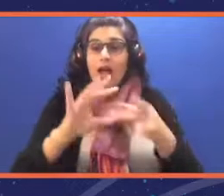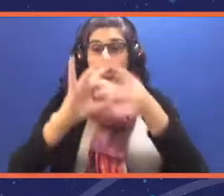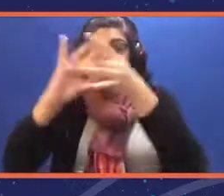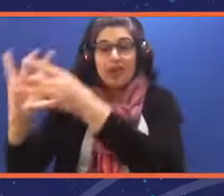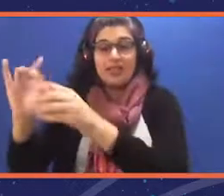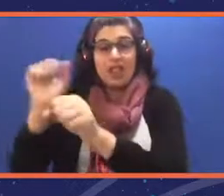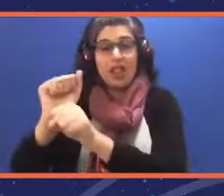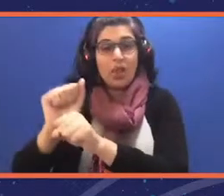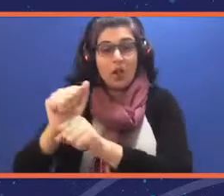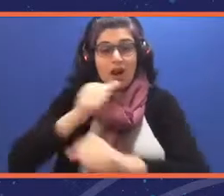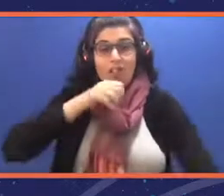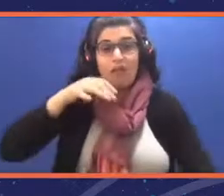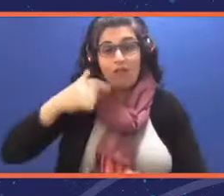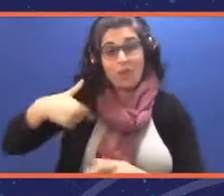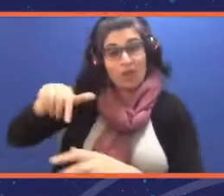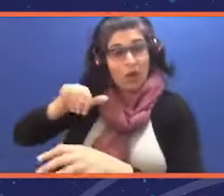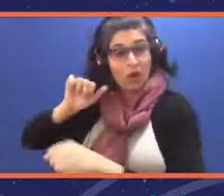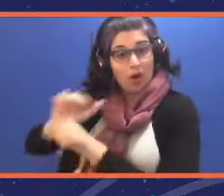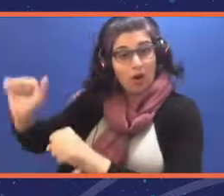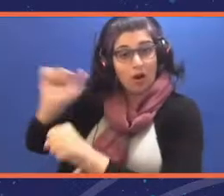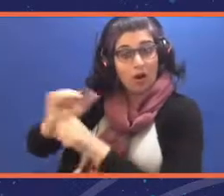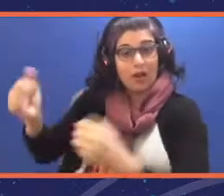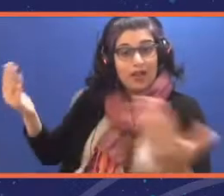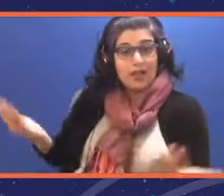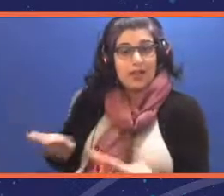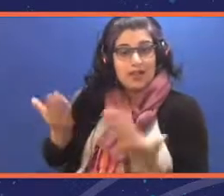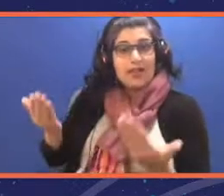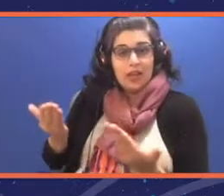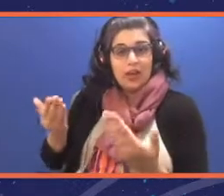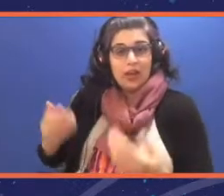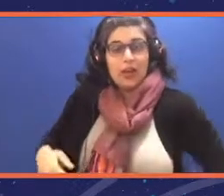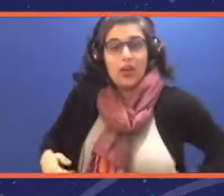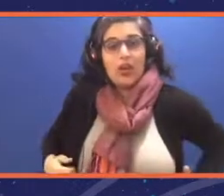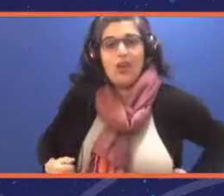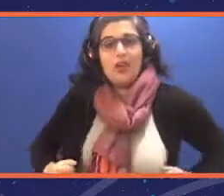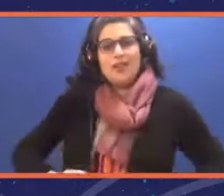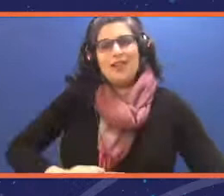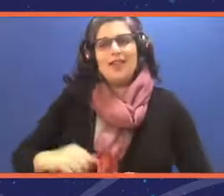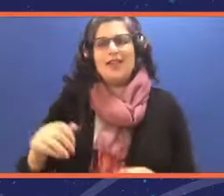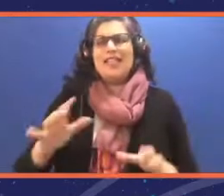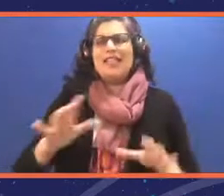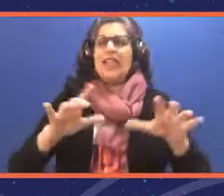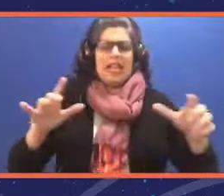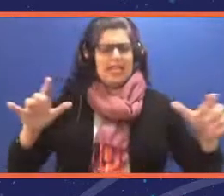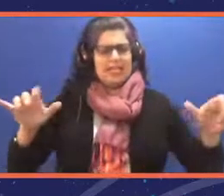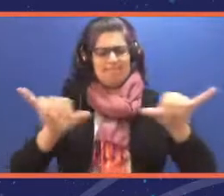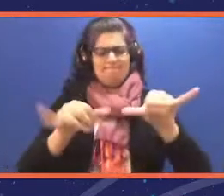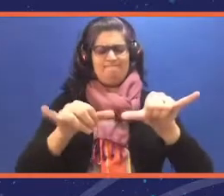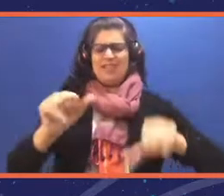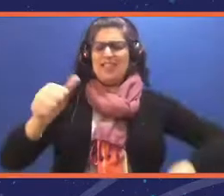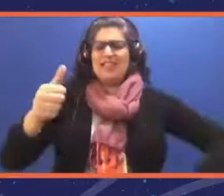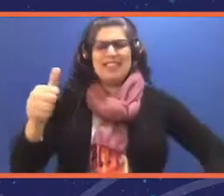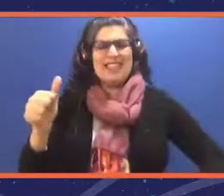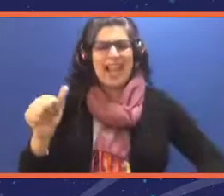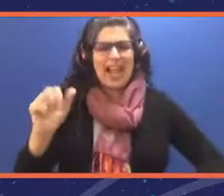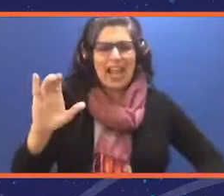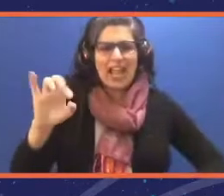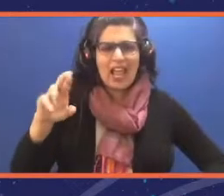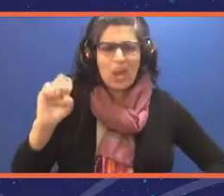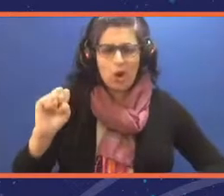we're working on here in San Gregorio, which is about 10 acre piece of land that